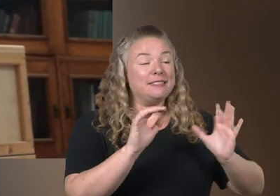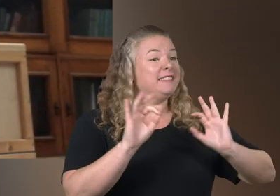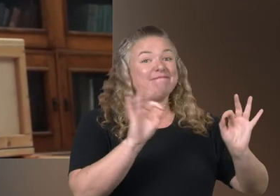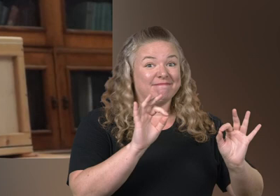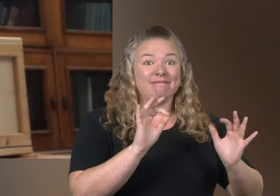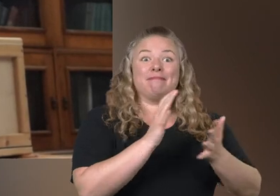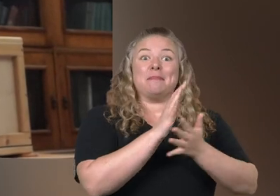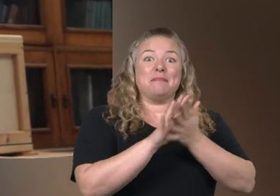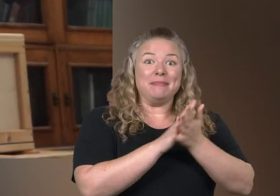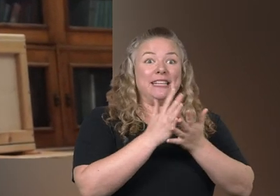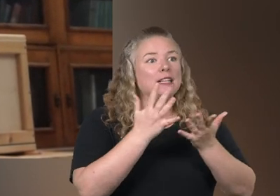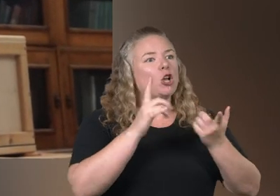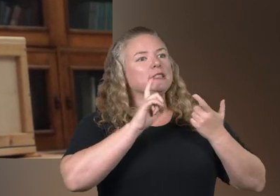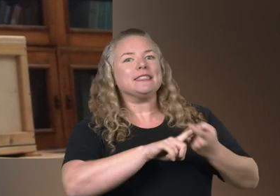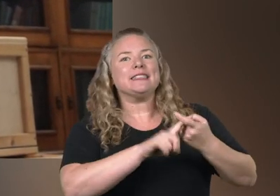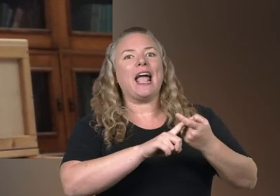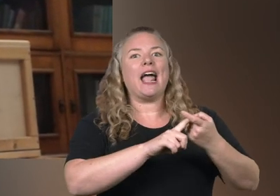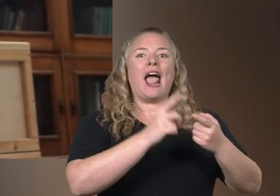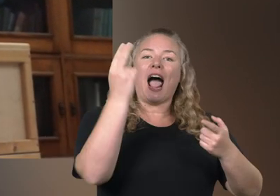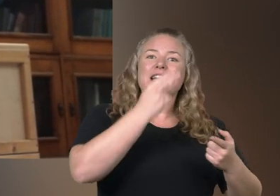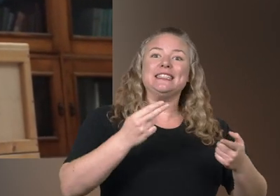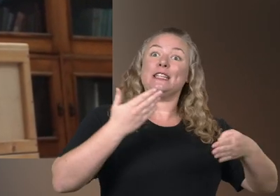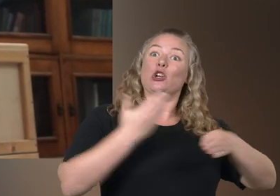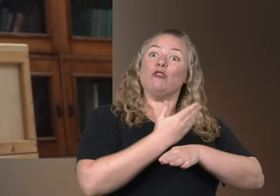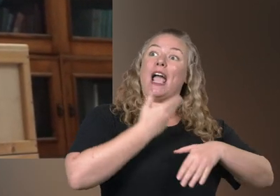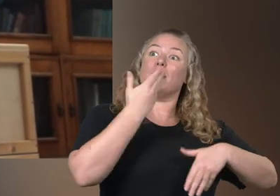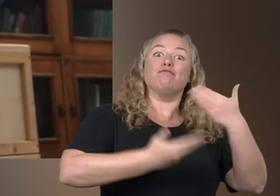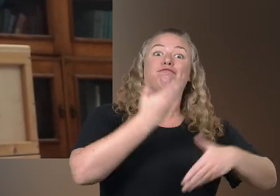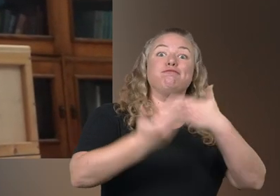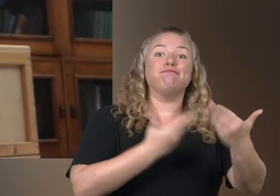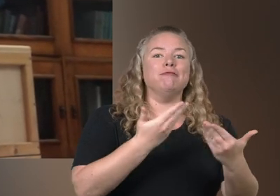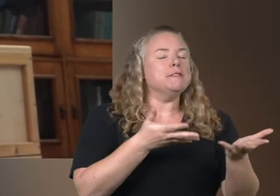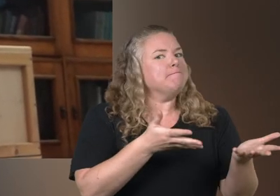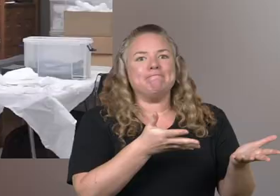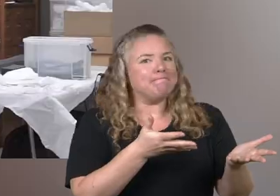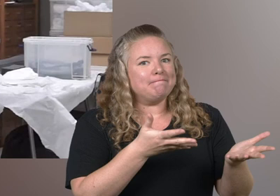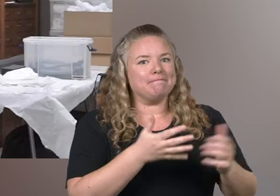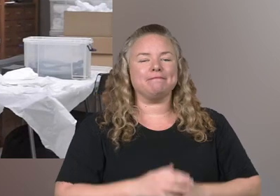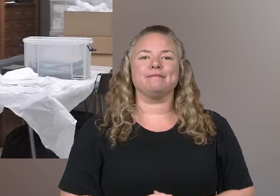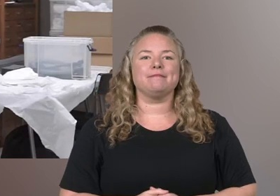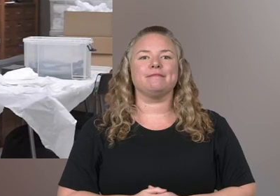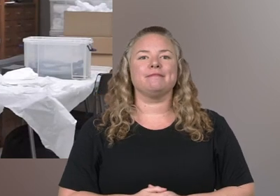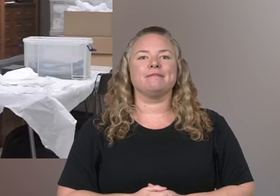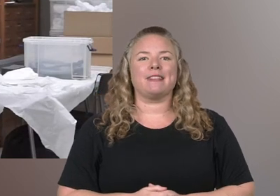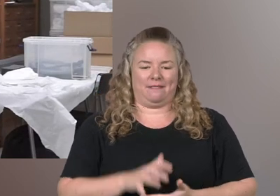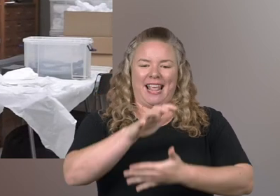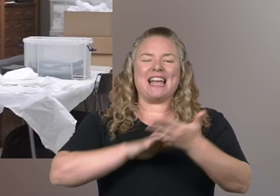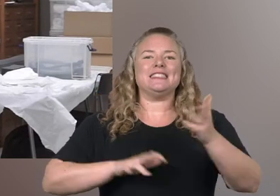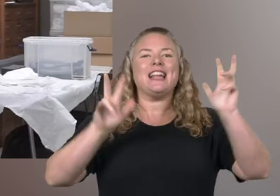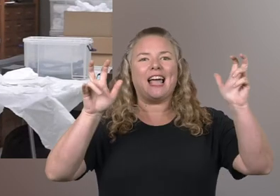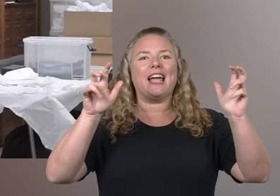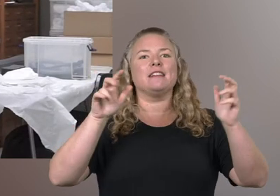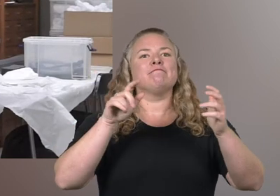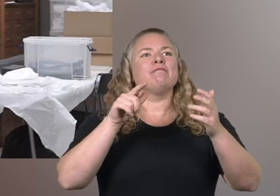Friday painting. They don't have a sustained artistic career. In her